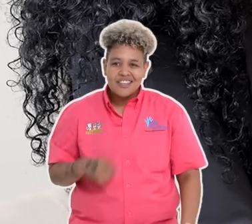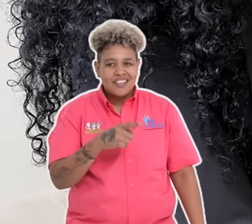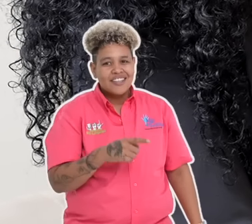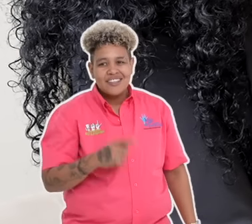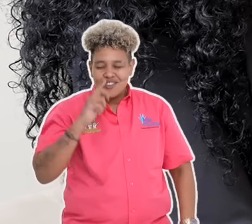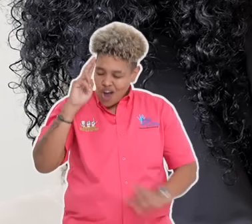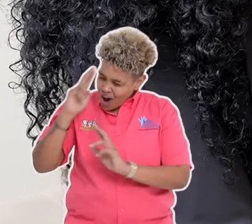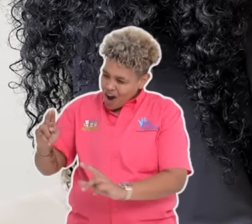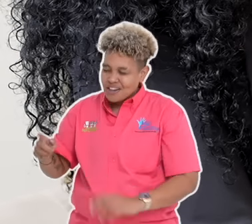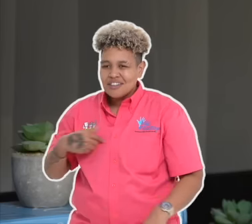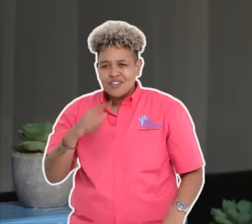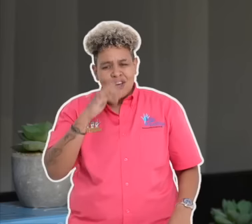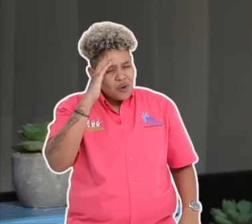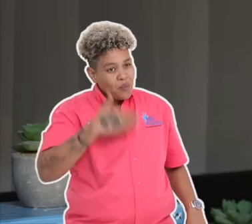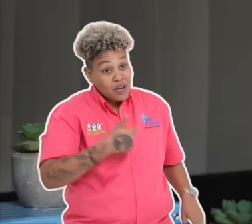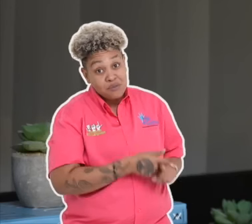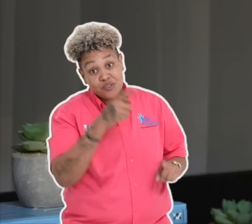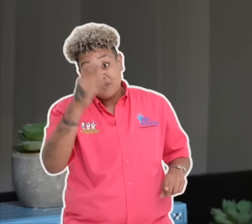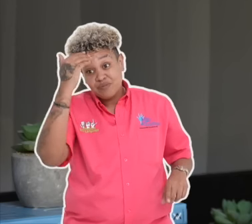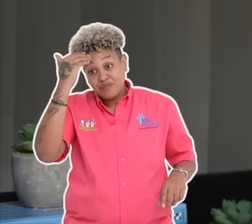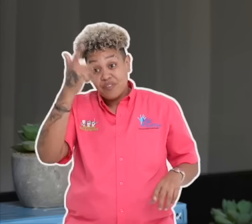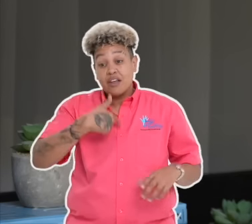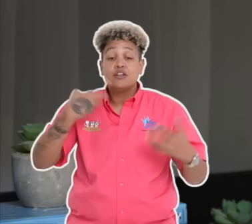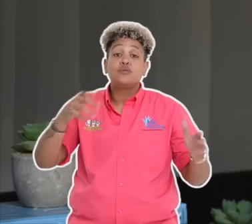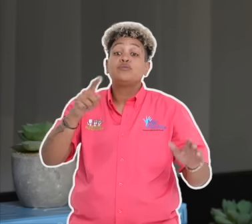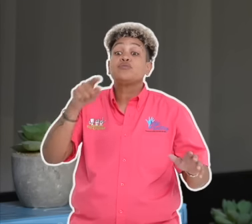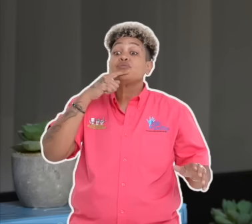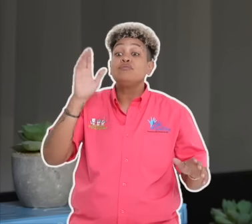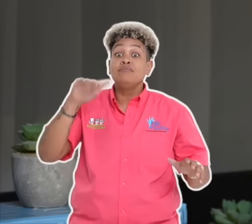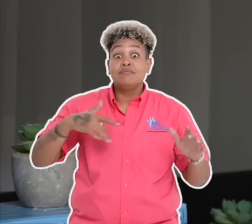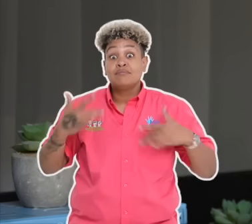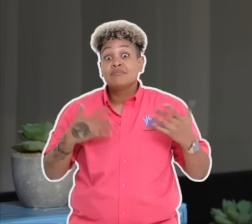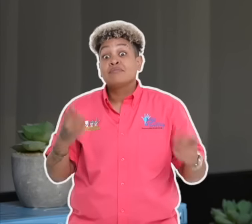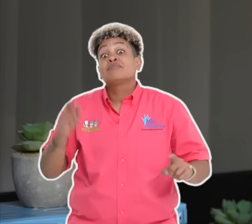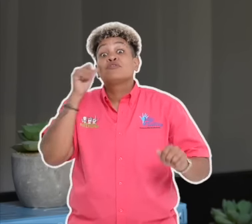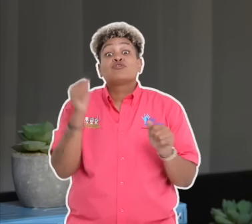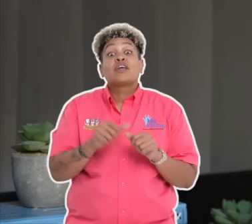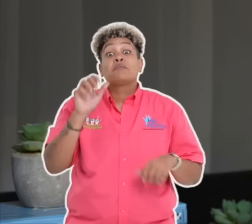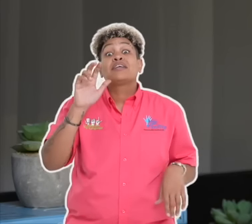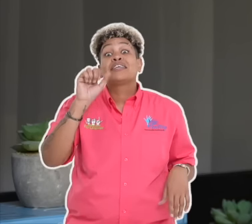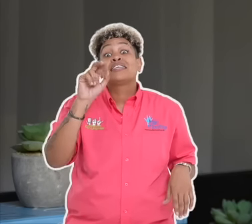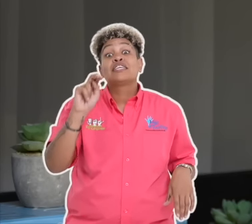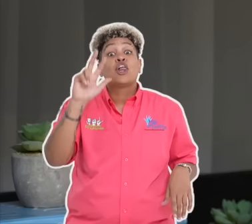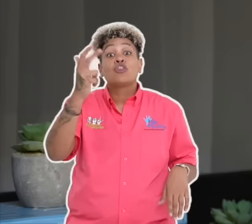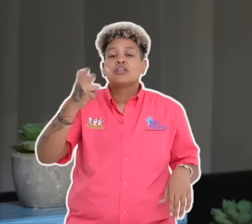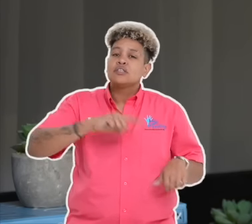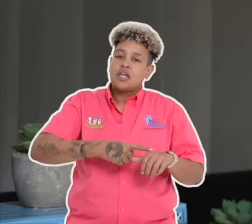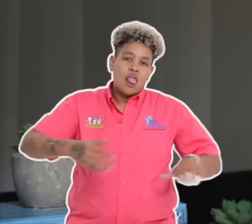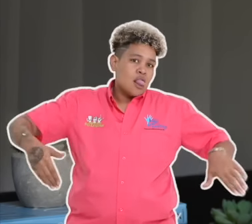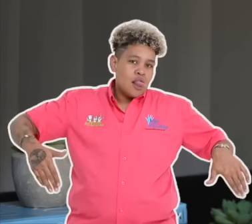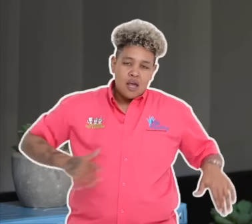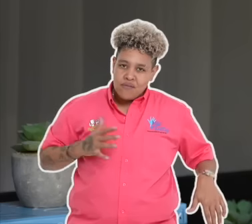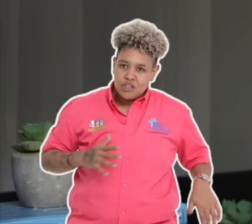I am so honored. You're welcome. So you guys know, I don't want you to get all excited. Remember, season 3 has not yet